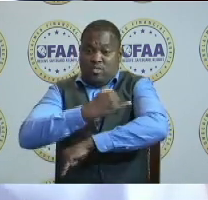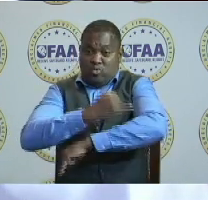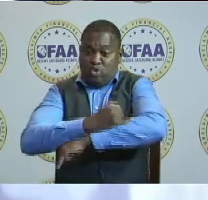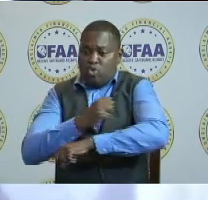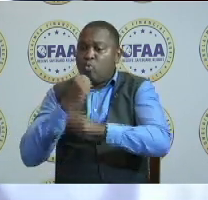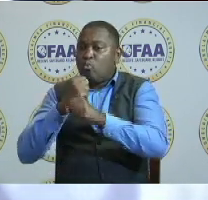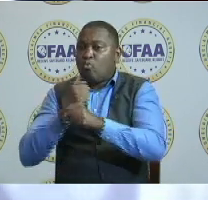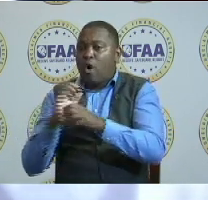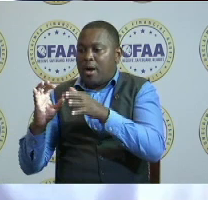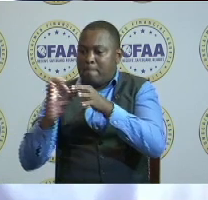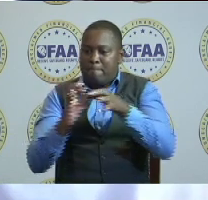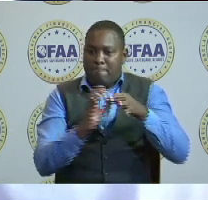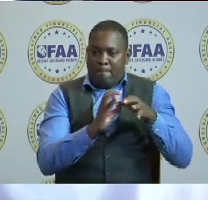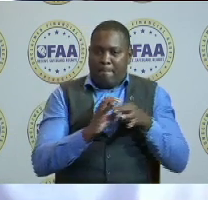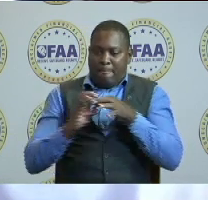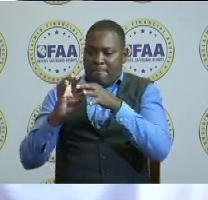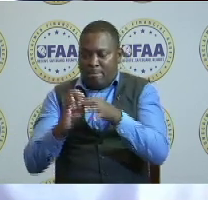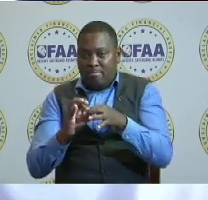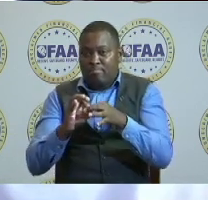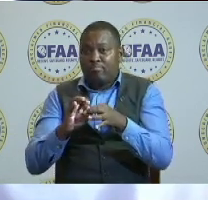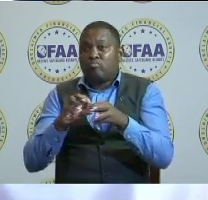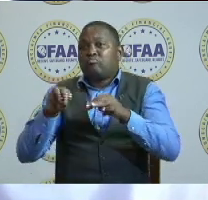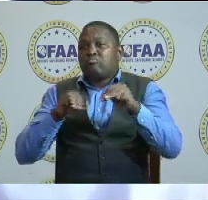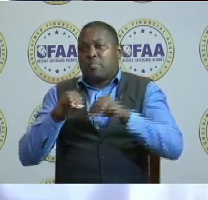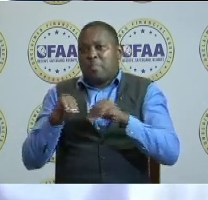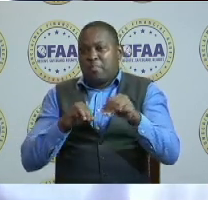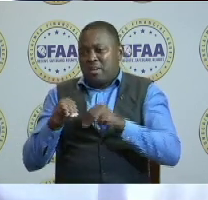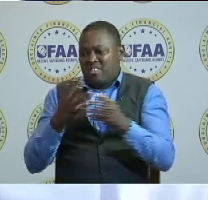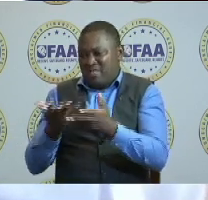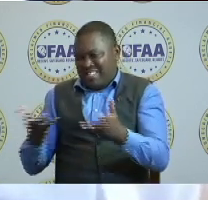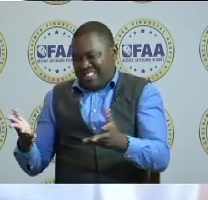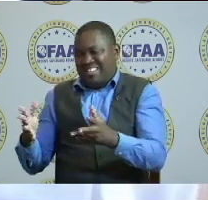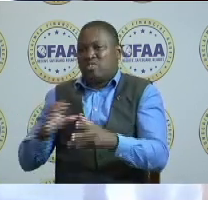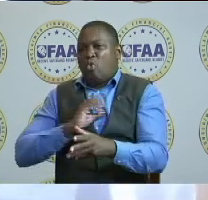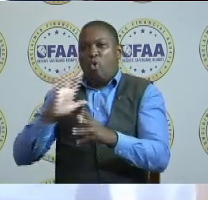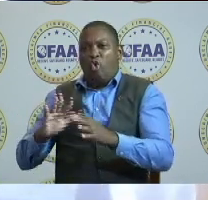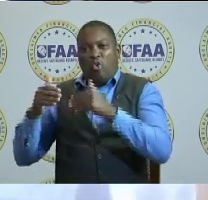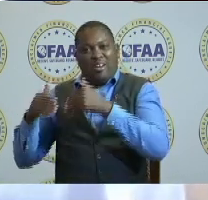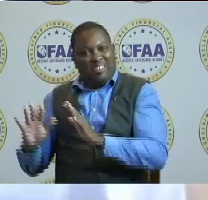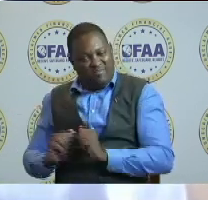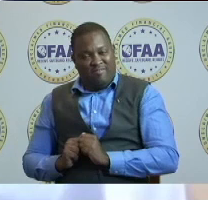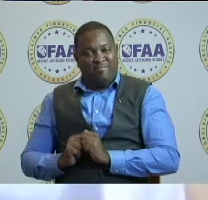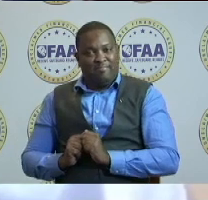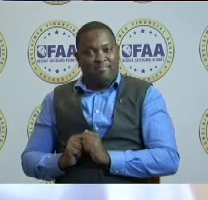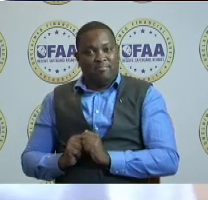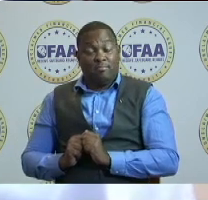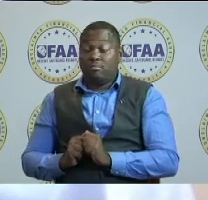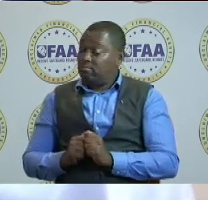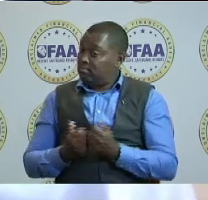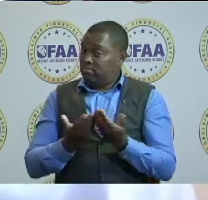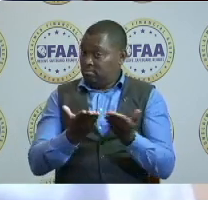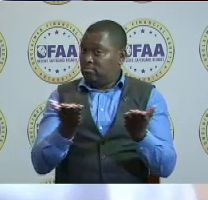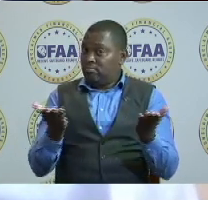interrelationship in management of unclaimed financial assets. So, good